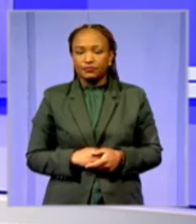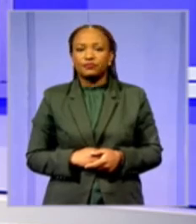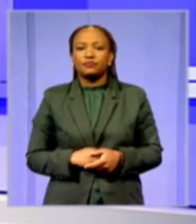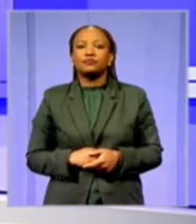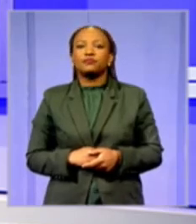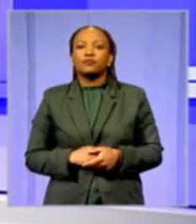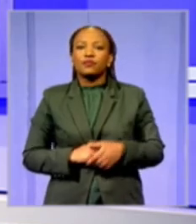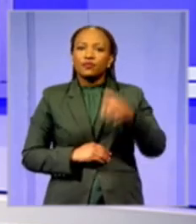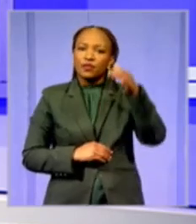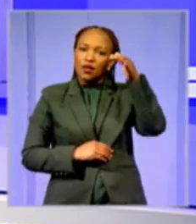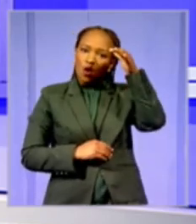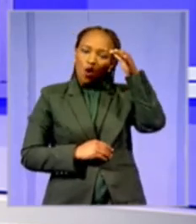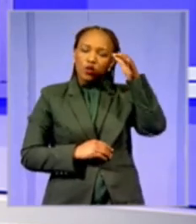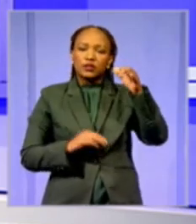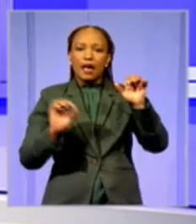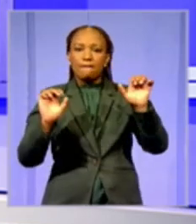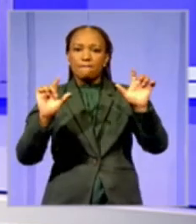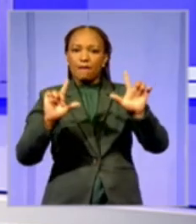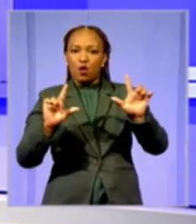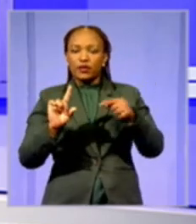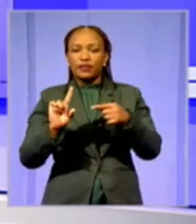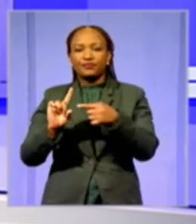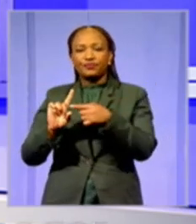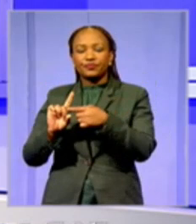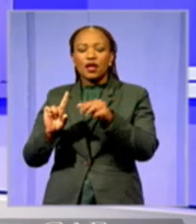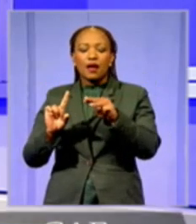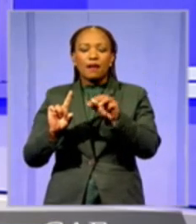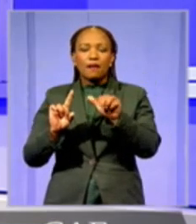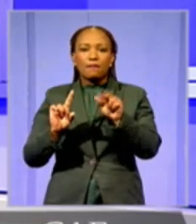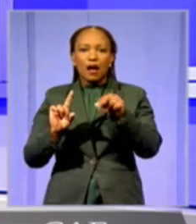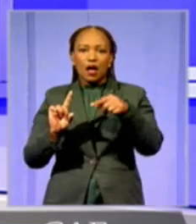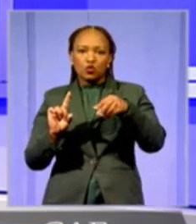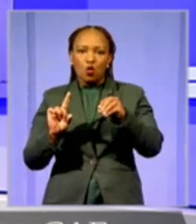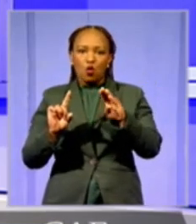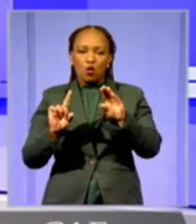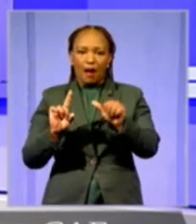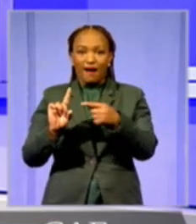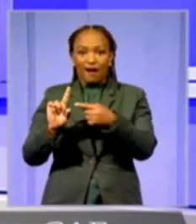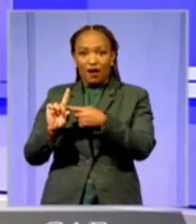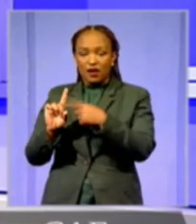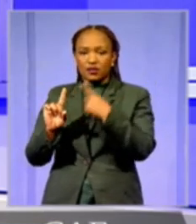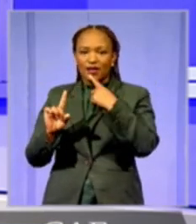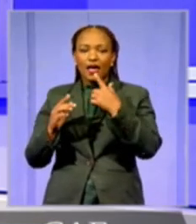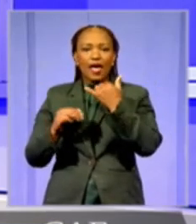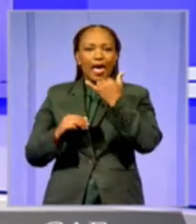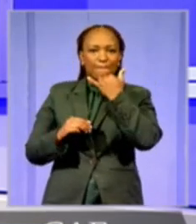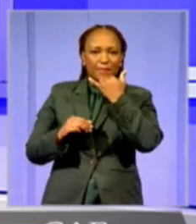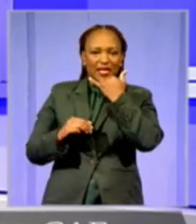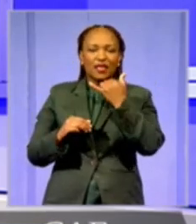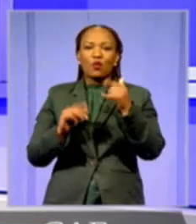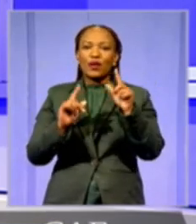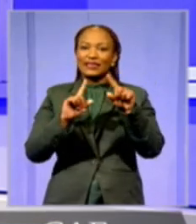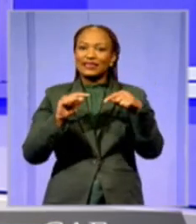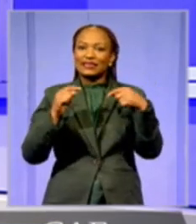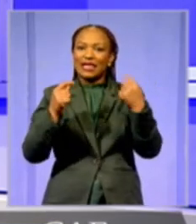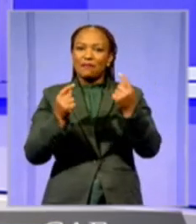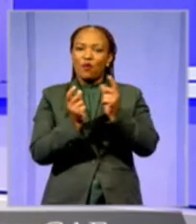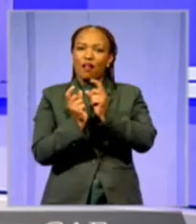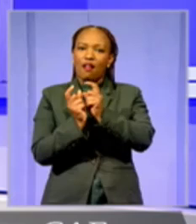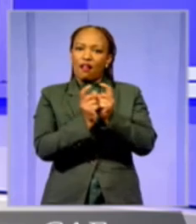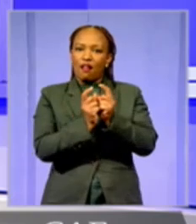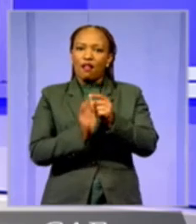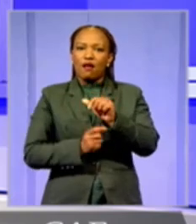Mokatisi wa Mamelodi Sundowns Manqoba Mngqithi o itumeletse gore setlhopha sa gagwe se tlile go tshameka magato a le 2 a CAF